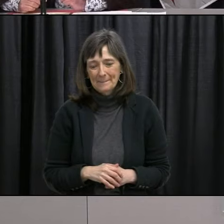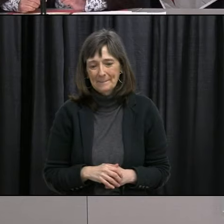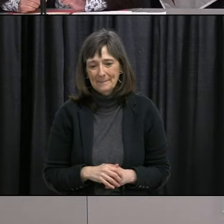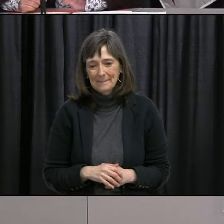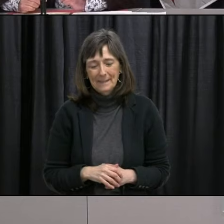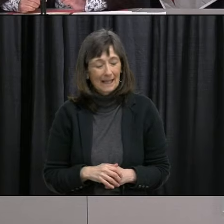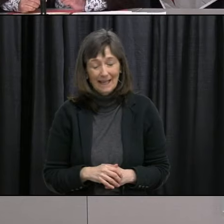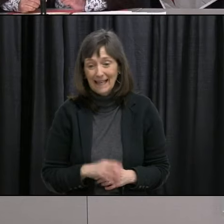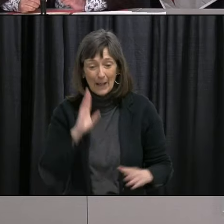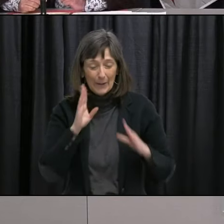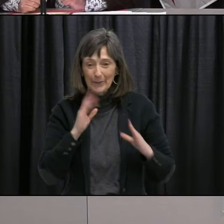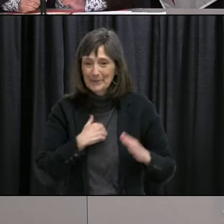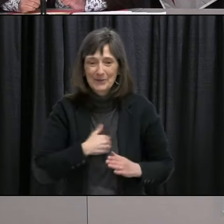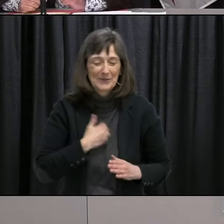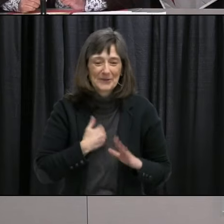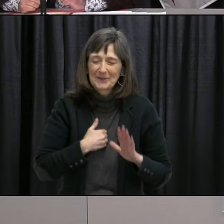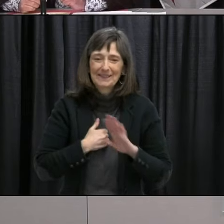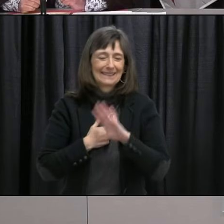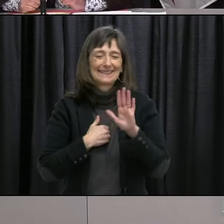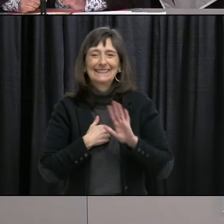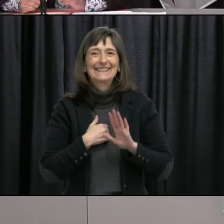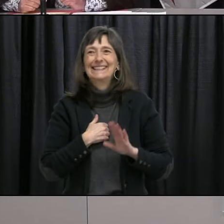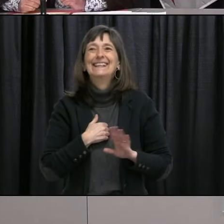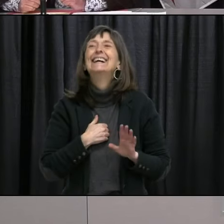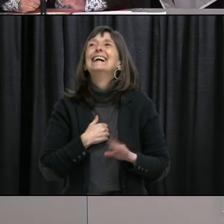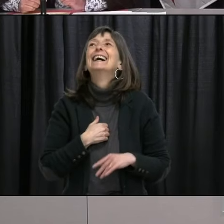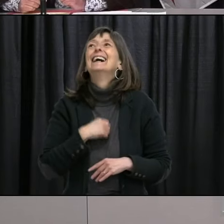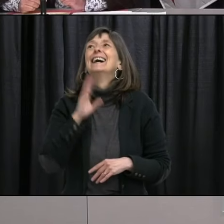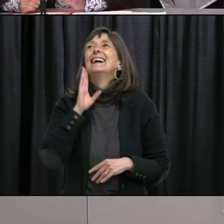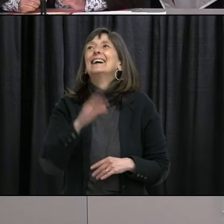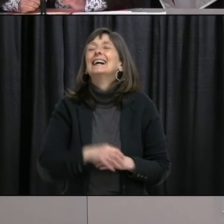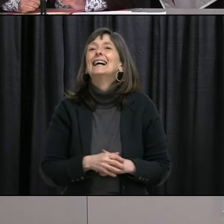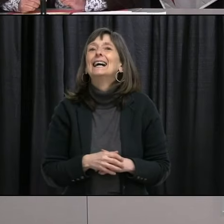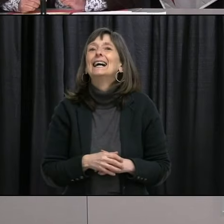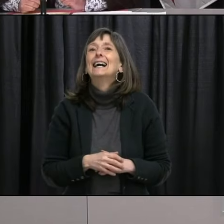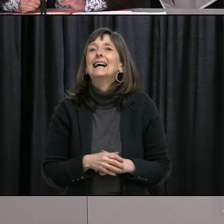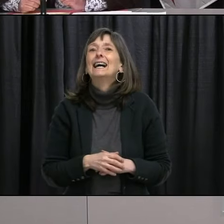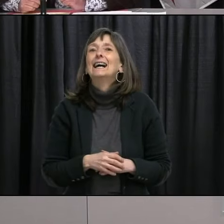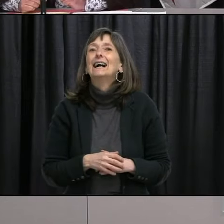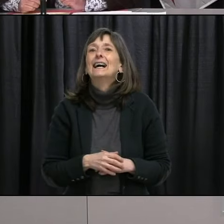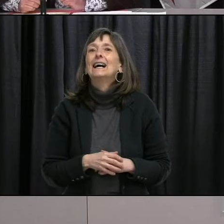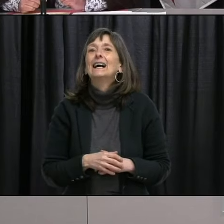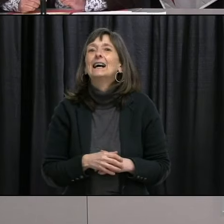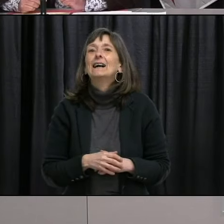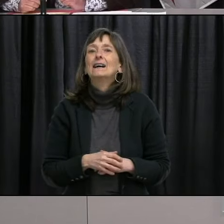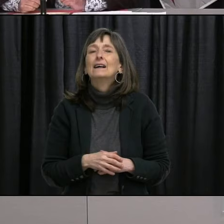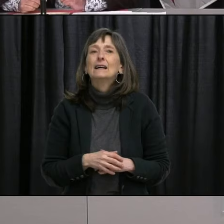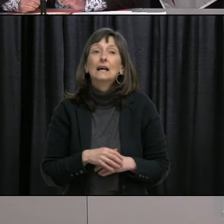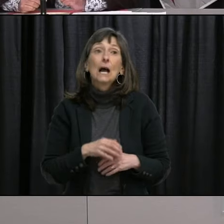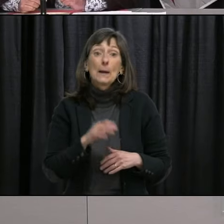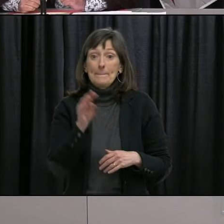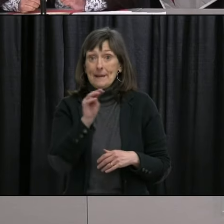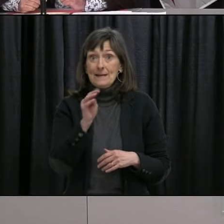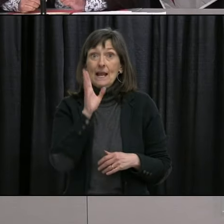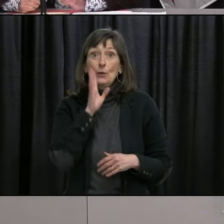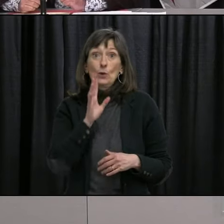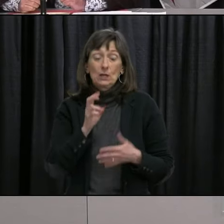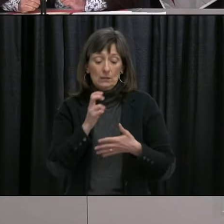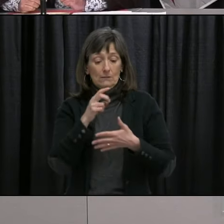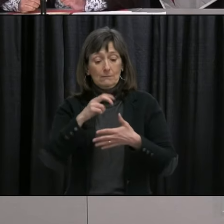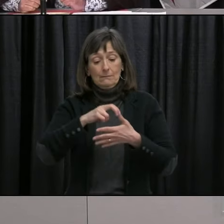Really, I'm sorry. Hello, I'm sorry, I was on mute. When we move to allowing gatherings of a maximum of 10 people on Monday, will that